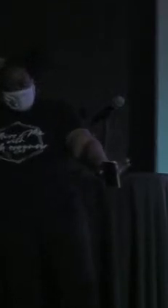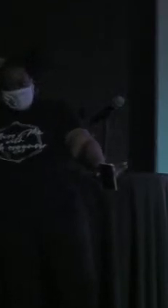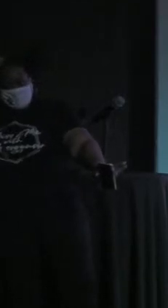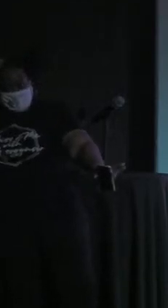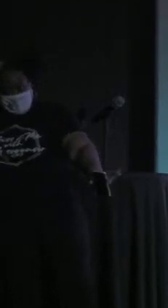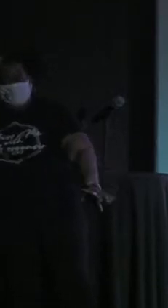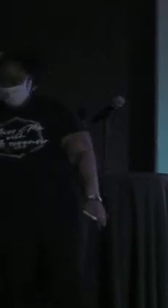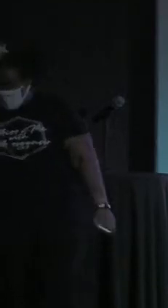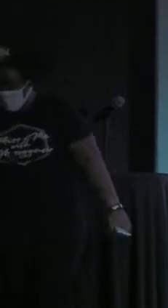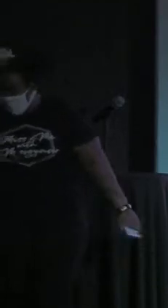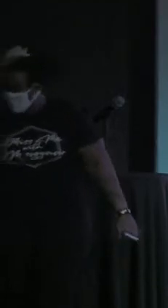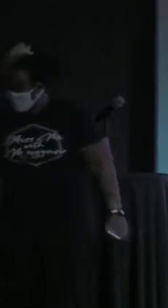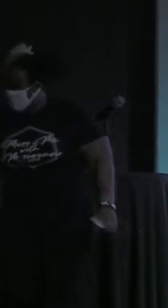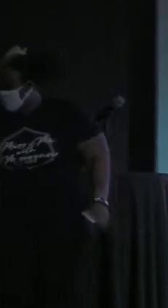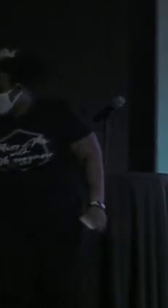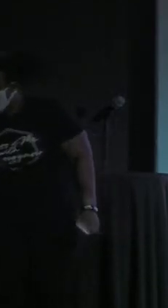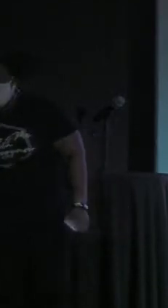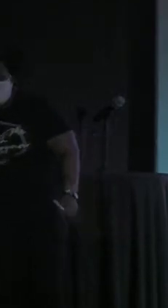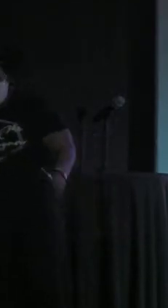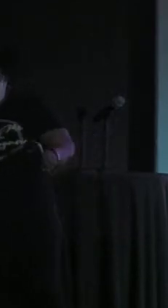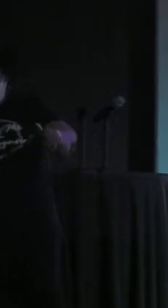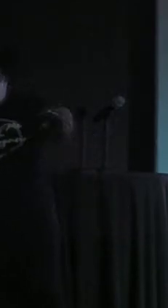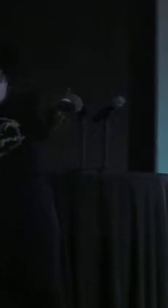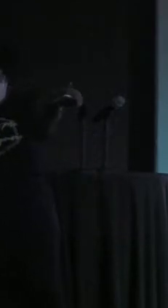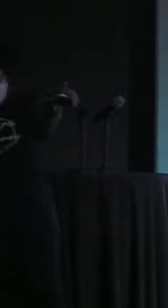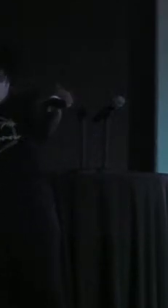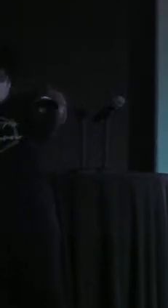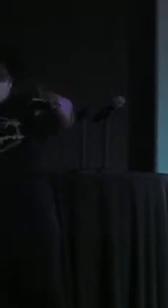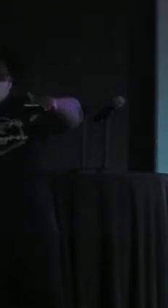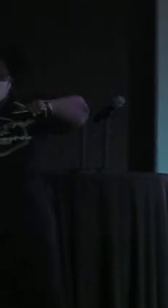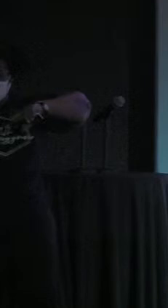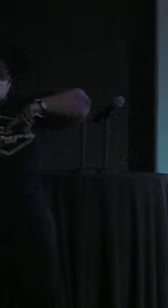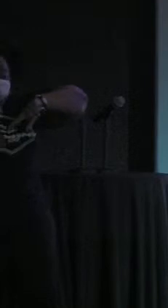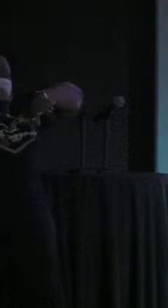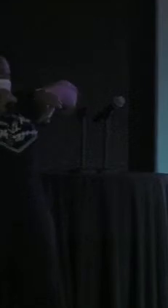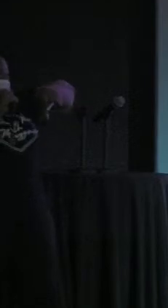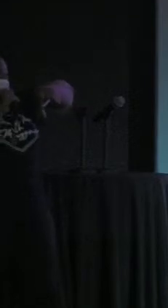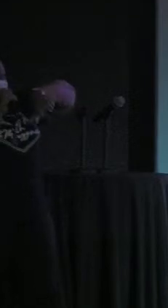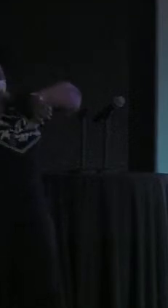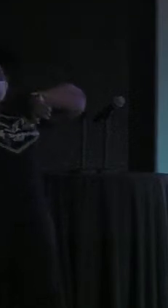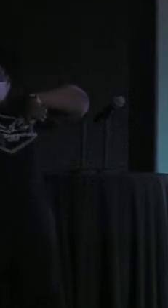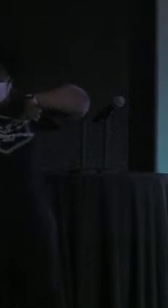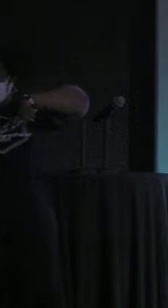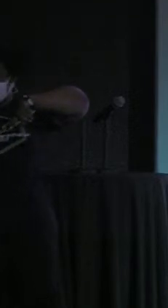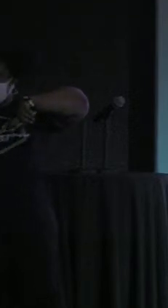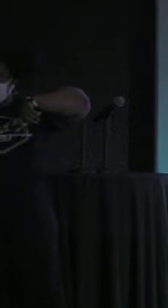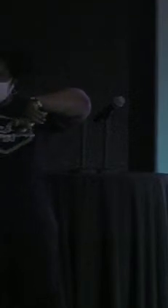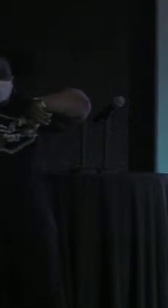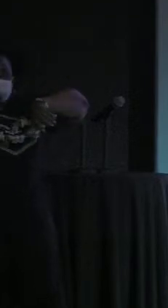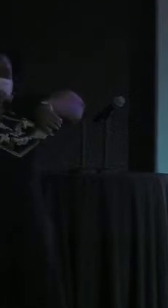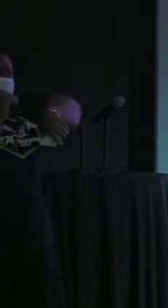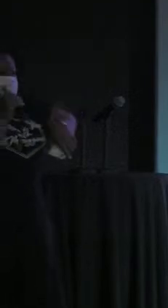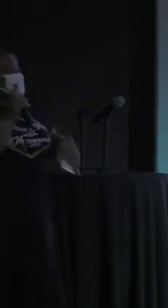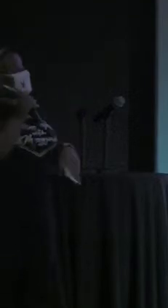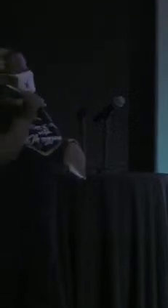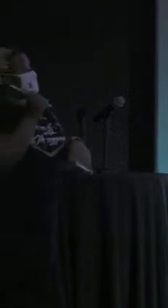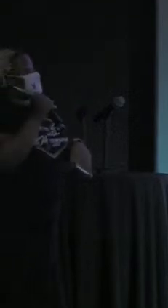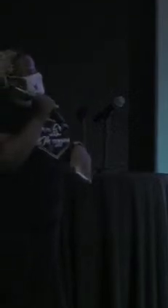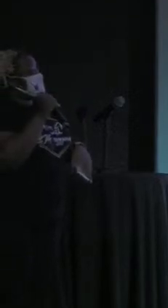one leg. All right, we'll see you in the back for your free Miss Meaty. AV, can you give us the next slide,